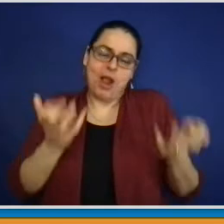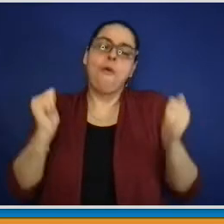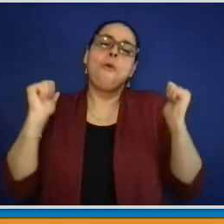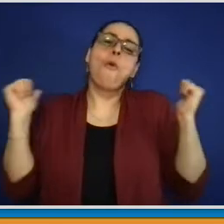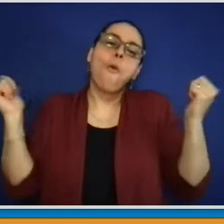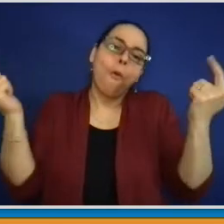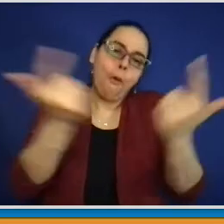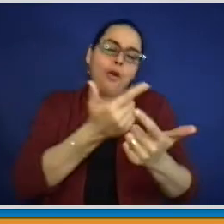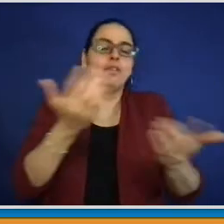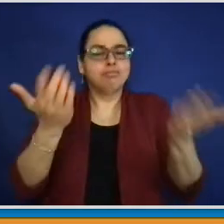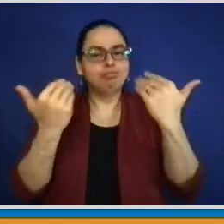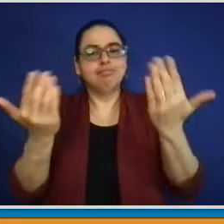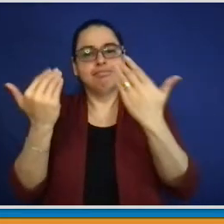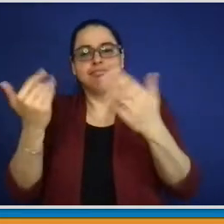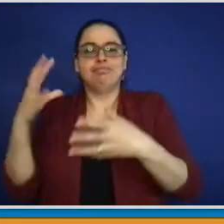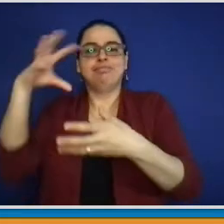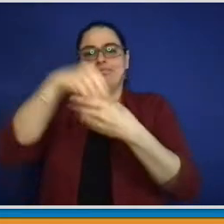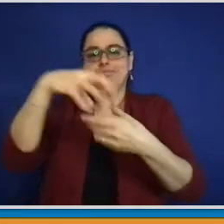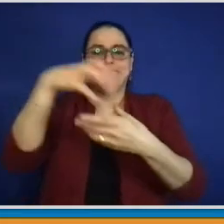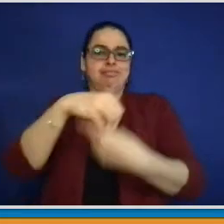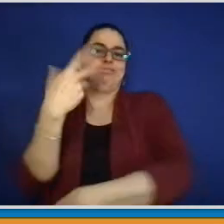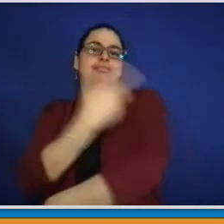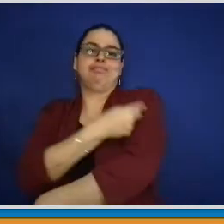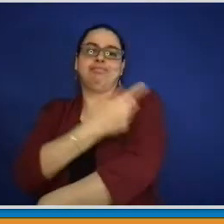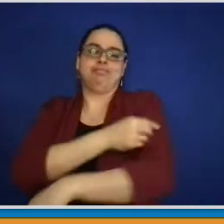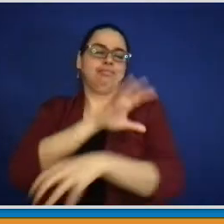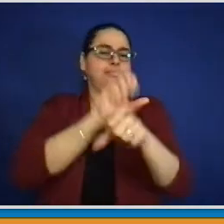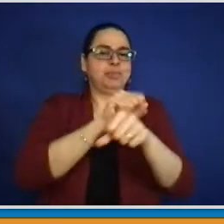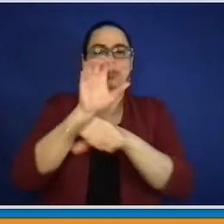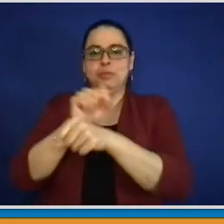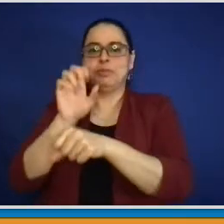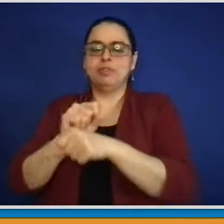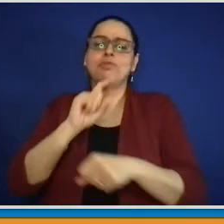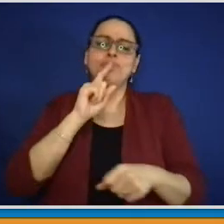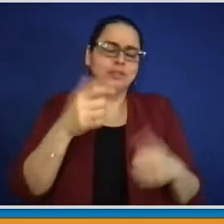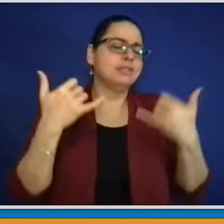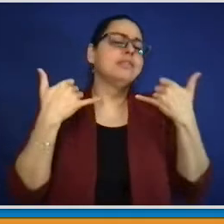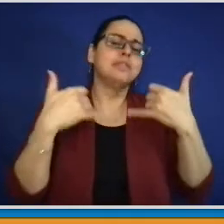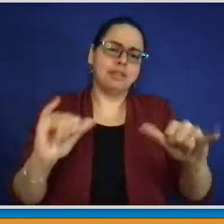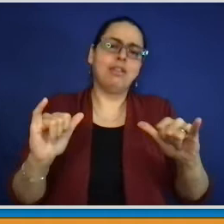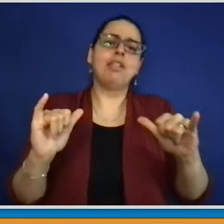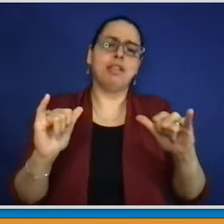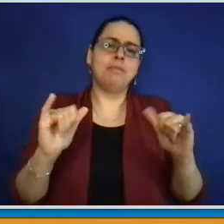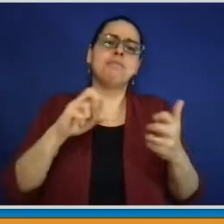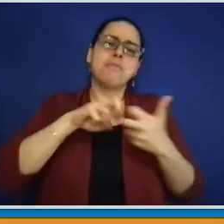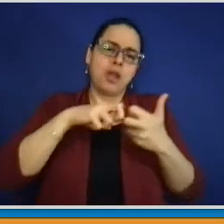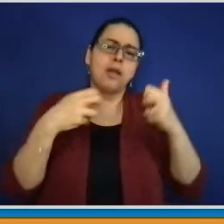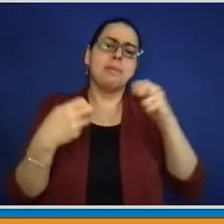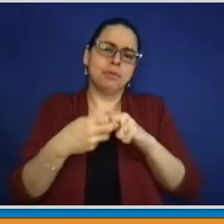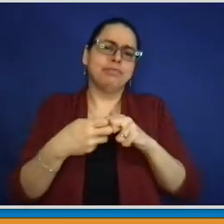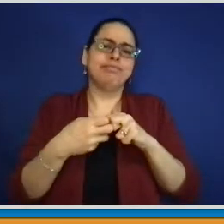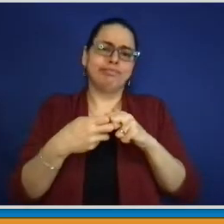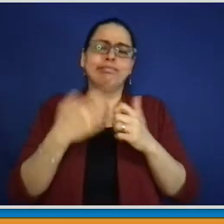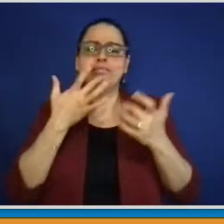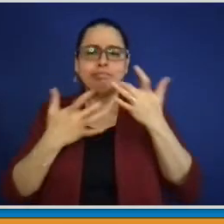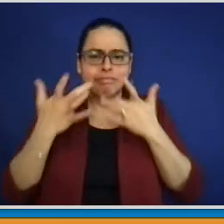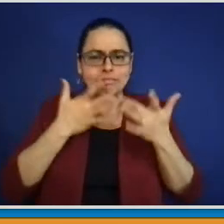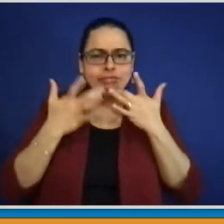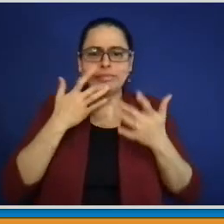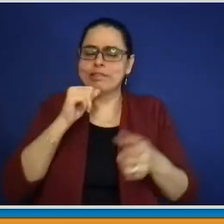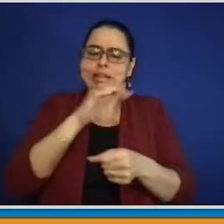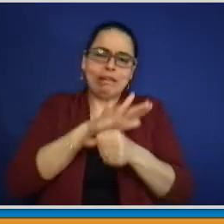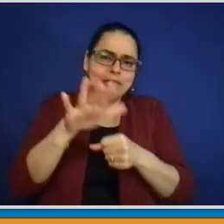much greater demand than there is a supply of vaccine. We're seeing a growth in the supply of vaccine from the federal government as they work with the